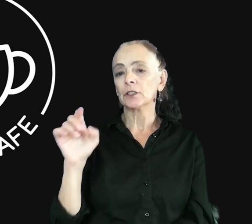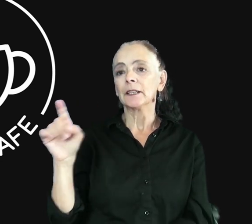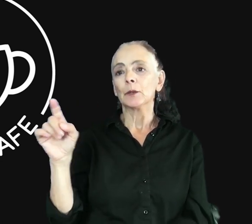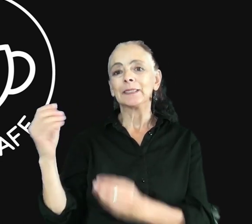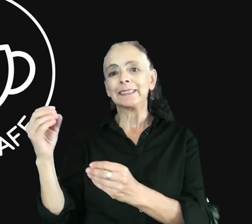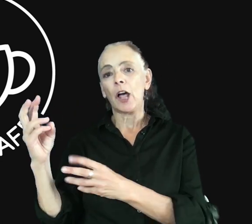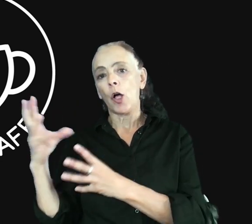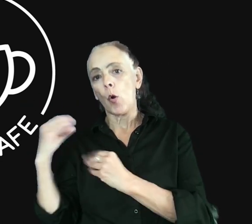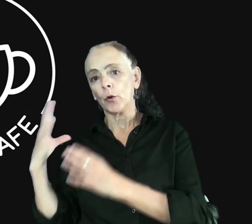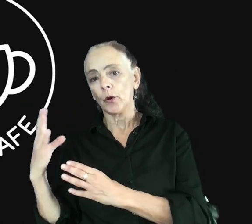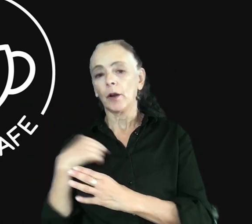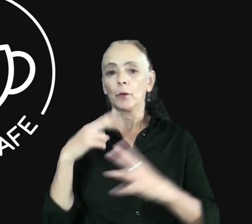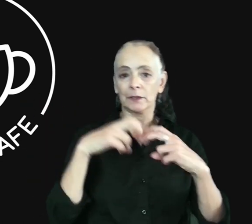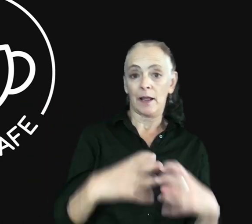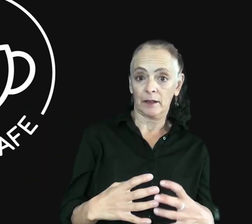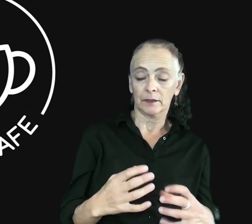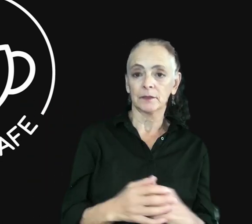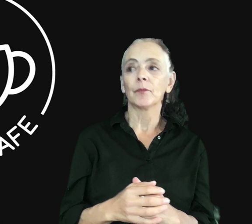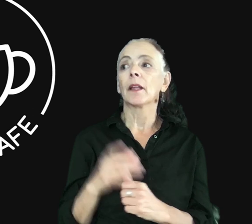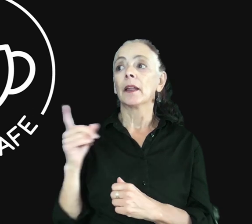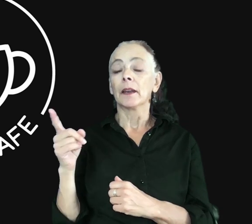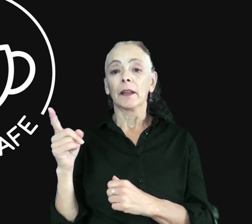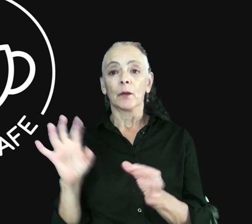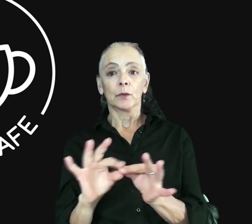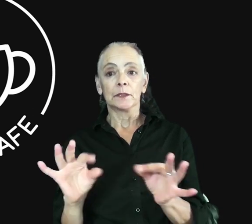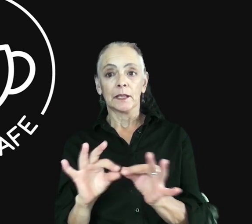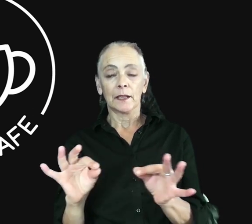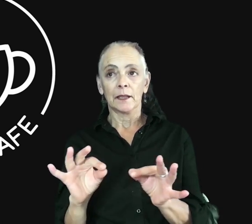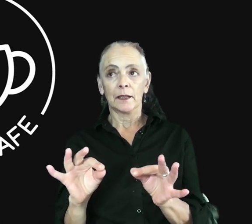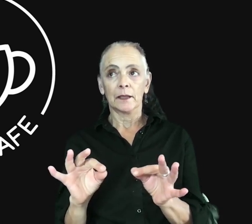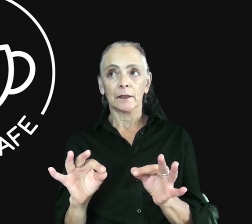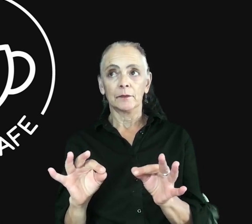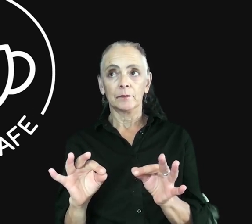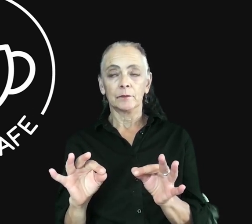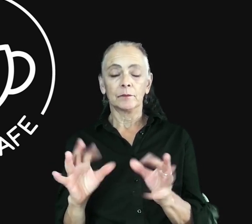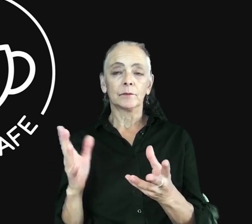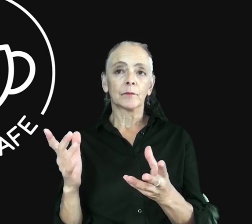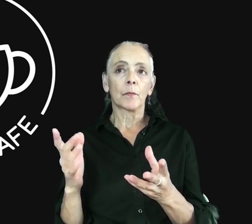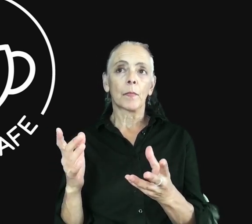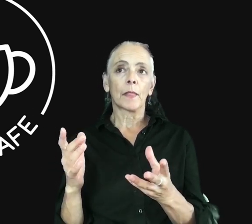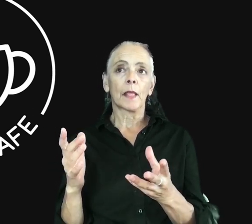an analyst on on the siege and he would say all the time and he says it in the talk like if it's if it's always